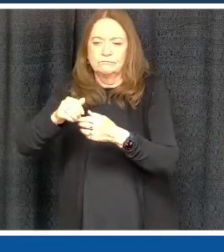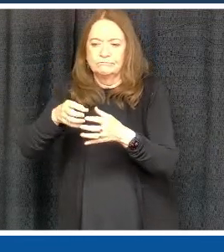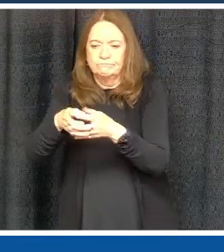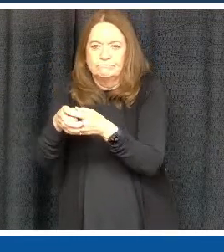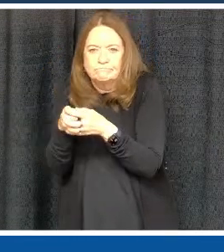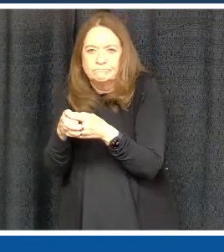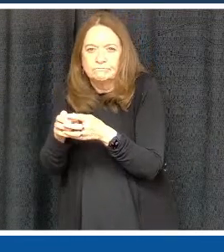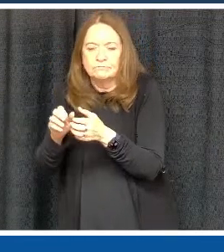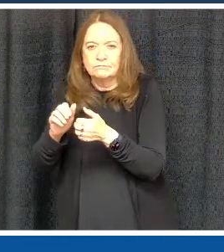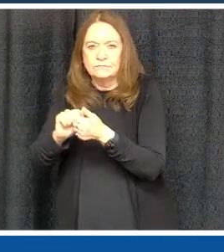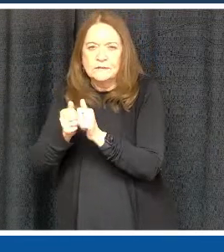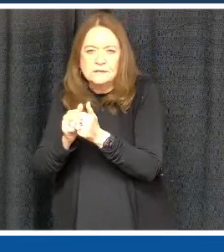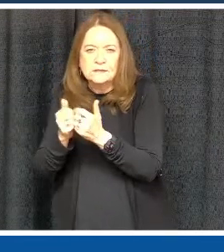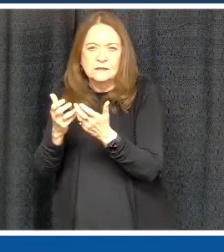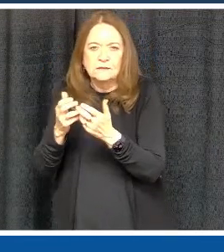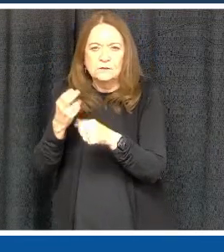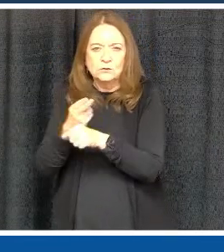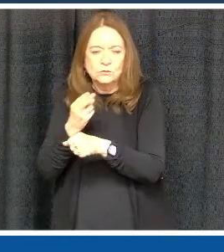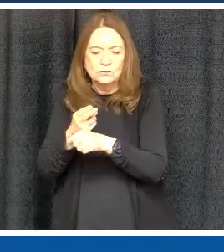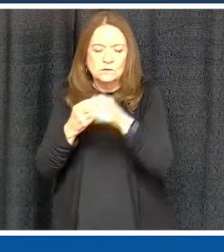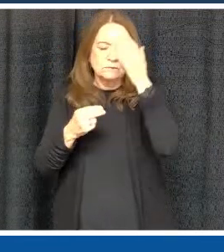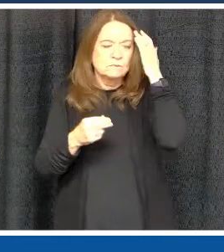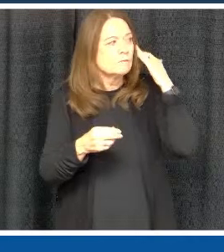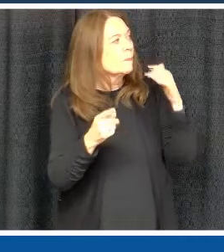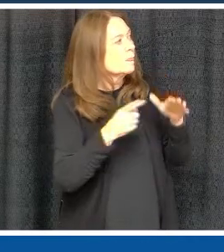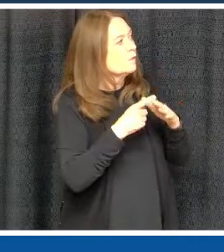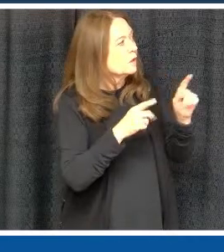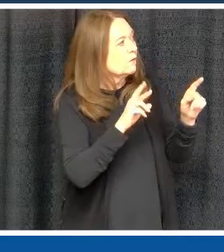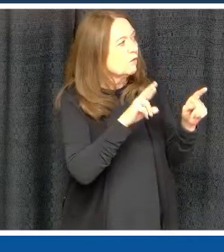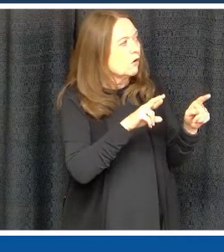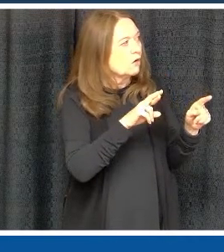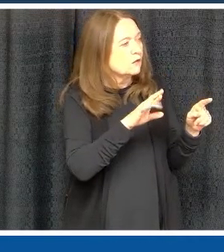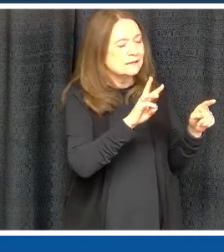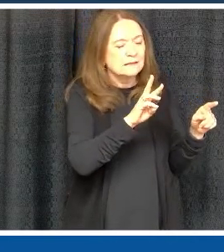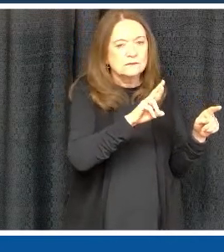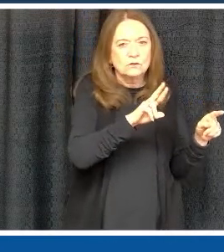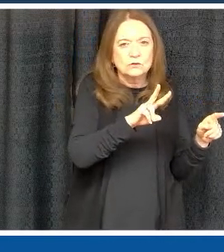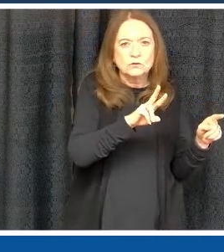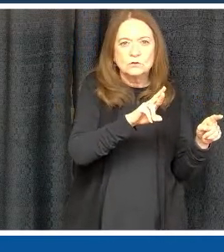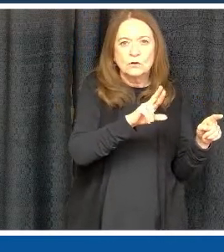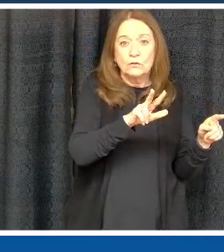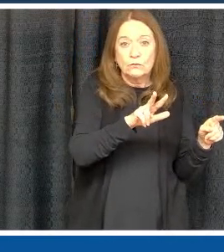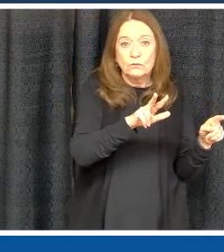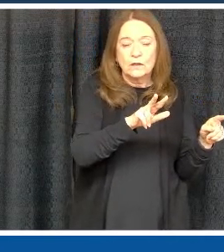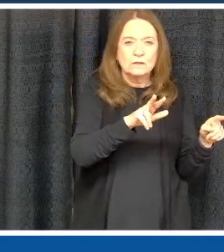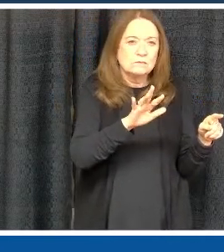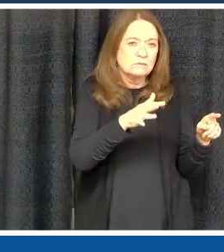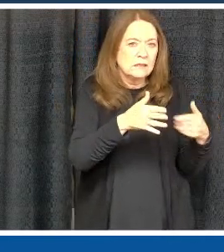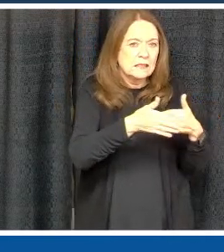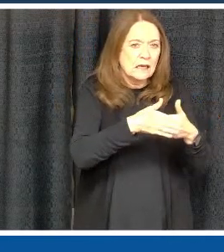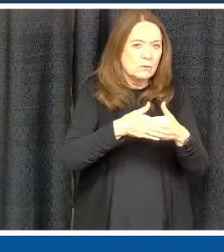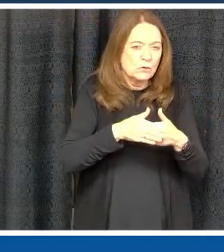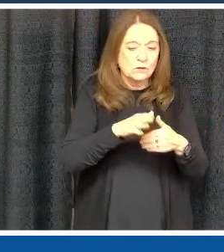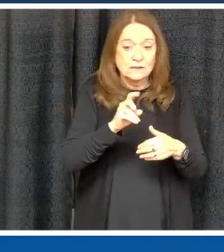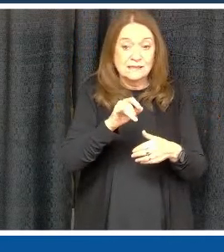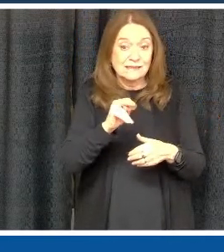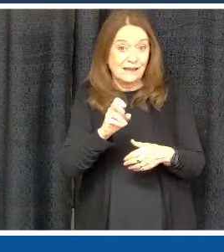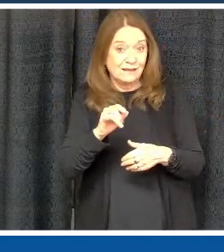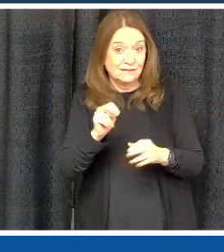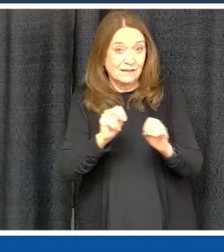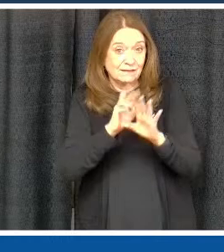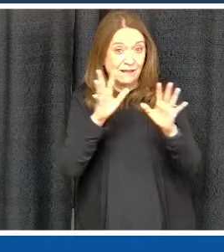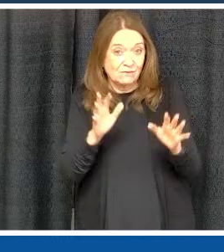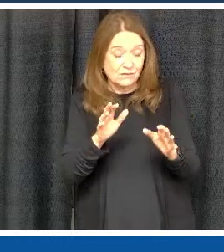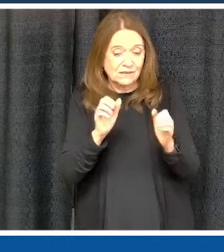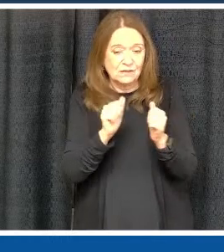Urban neighborhoods, that's going to be more your R6, your R2, R3, R4 kind of neighborhoods. Downtown, obviously, with the